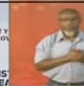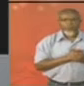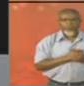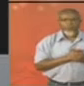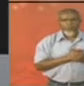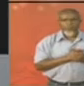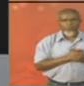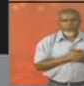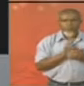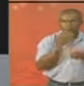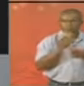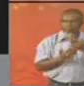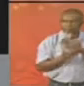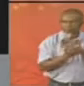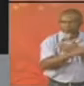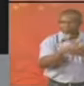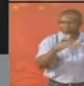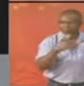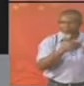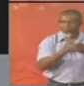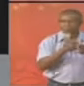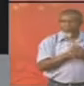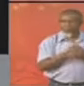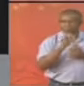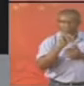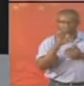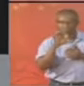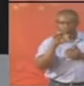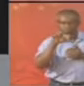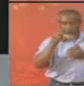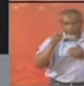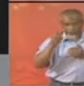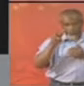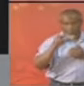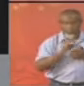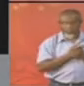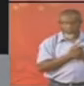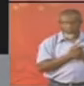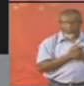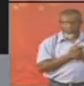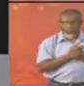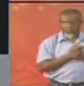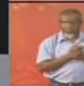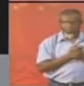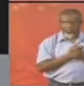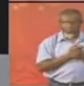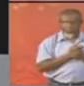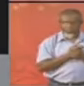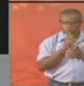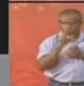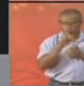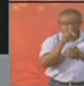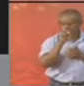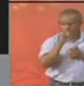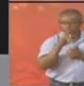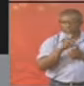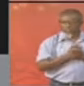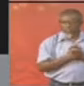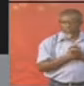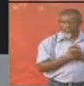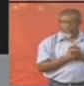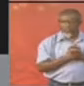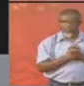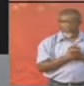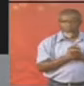Great. Good morning, everyone. I'm Bina Mahir from IETV News. I have just one quick question for Dr. St. Bernard.